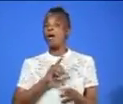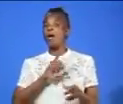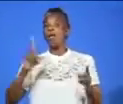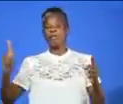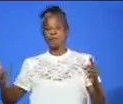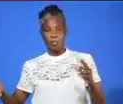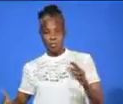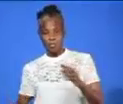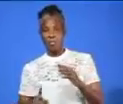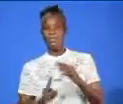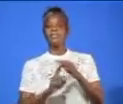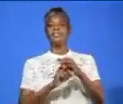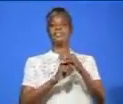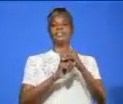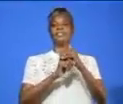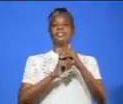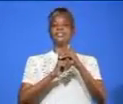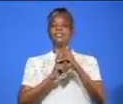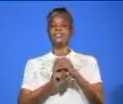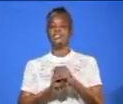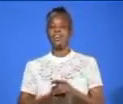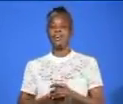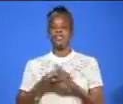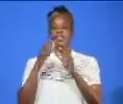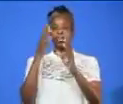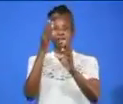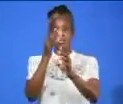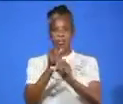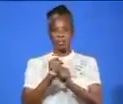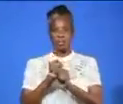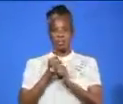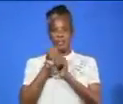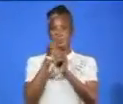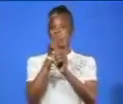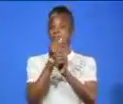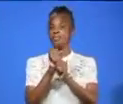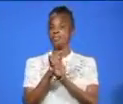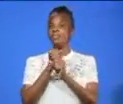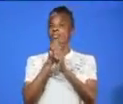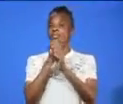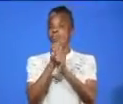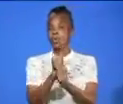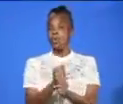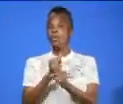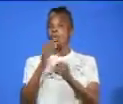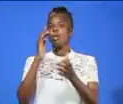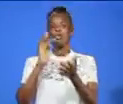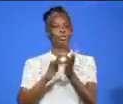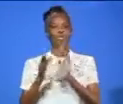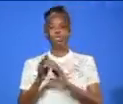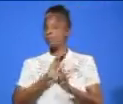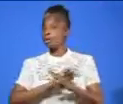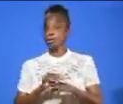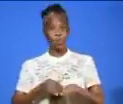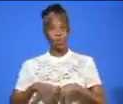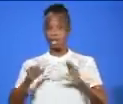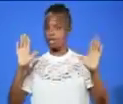You'll find the hem of his garment. Don't let